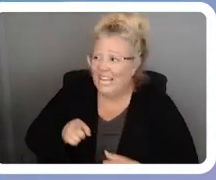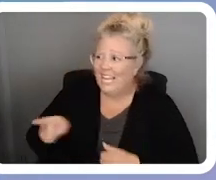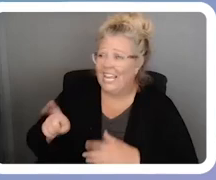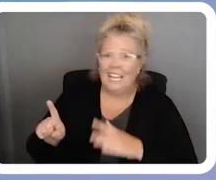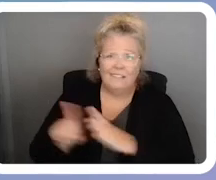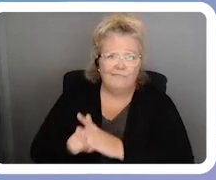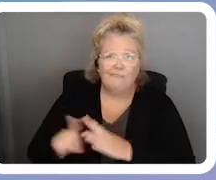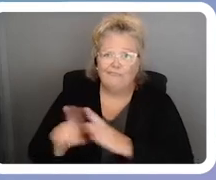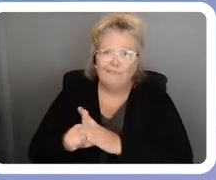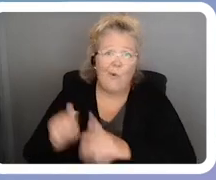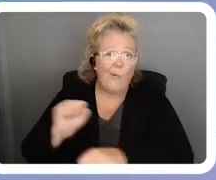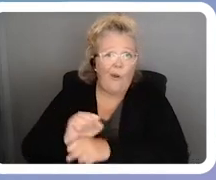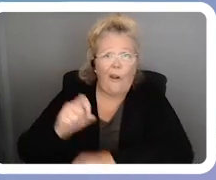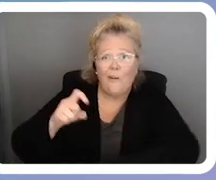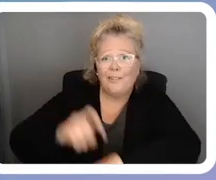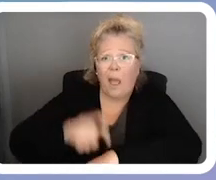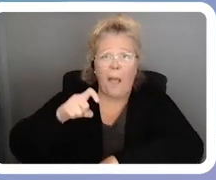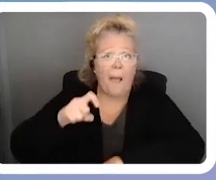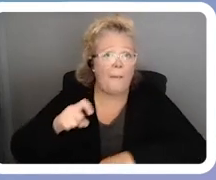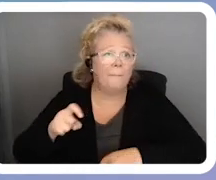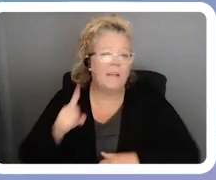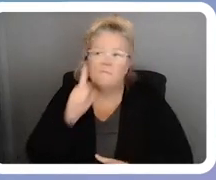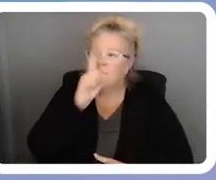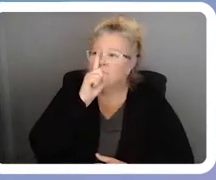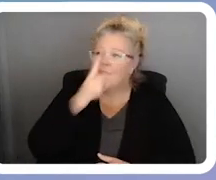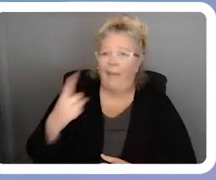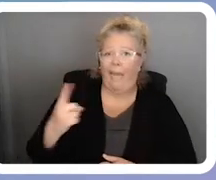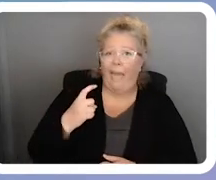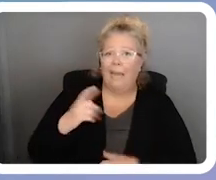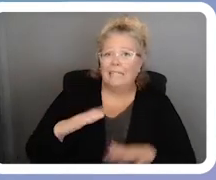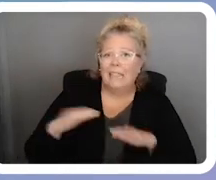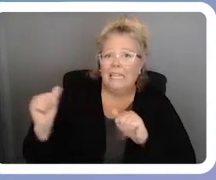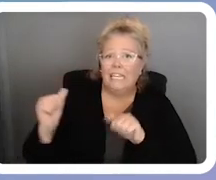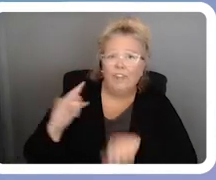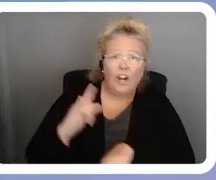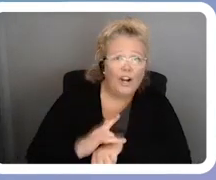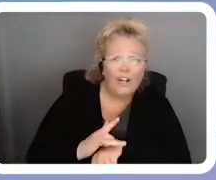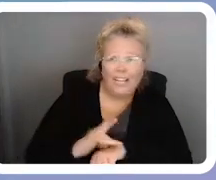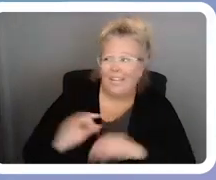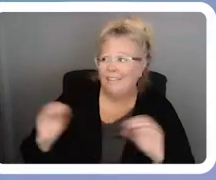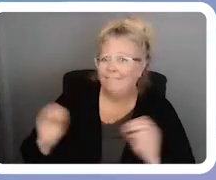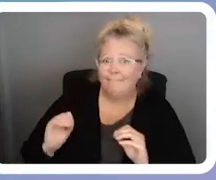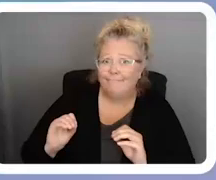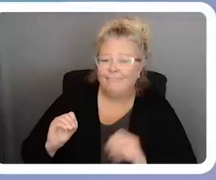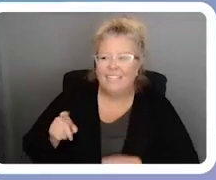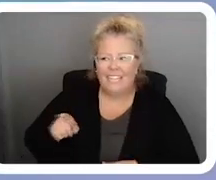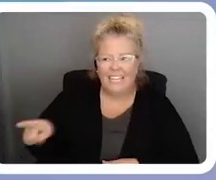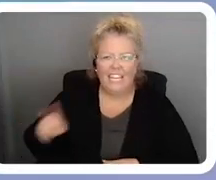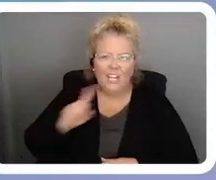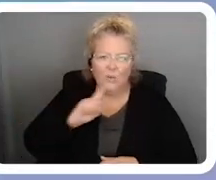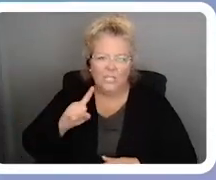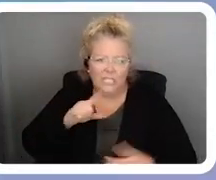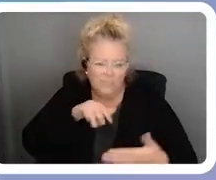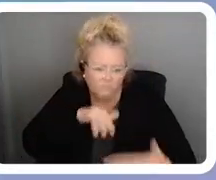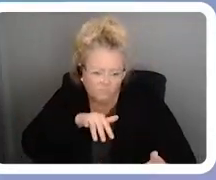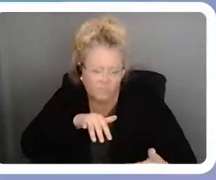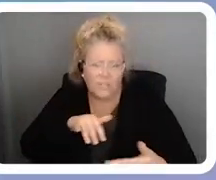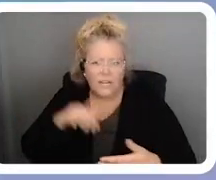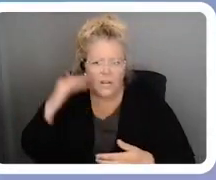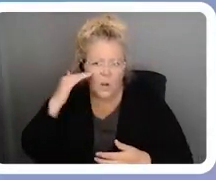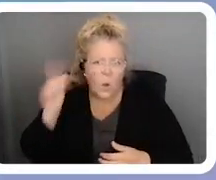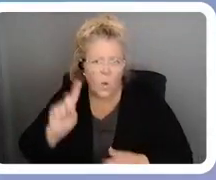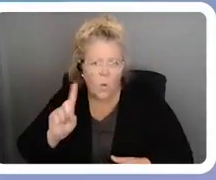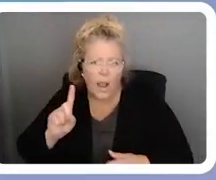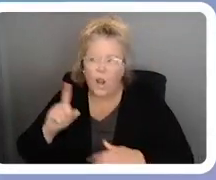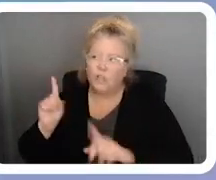want to leave early or anything. Very hardworking, really studied the tables to be able to sit the